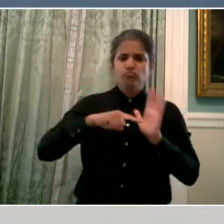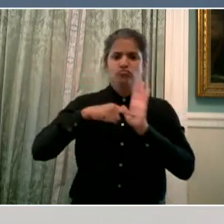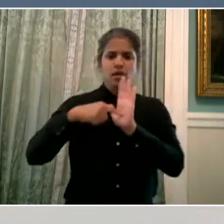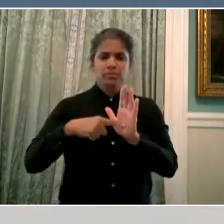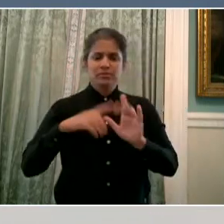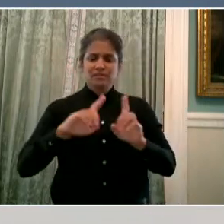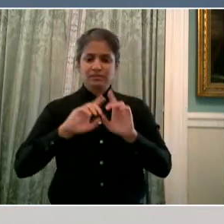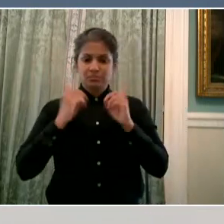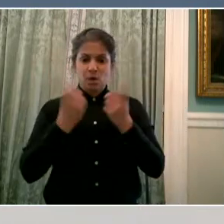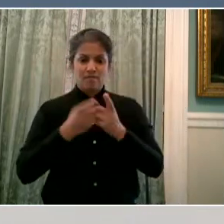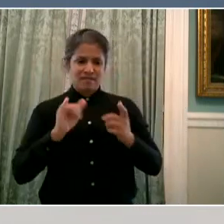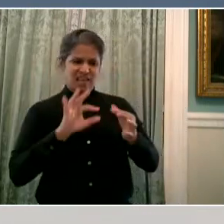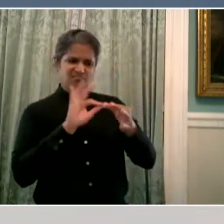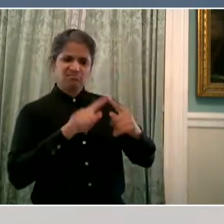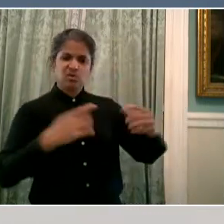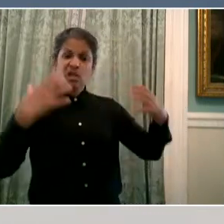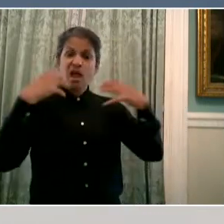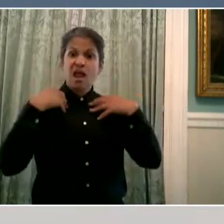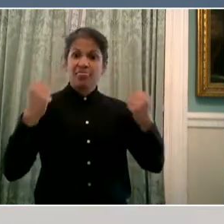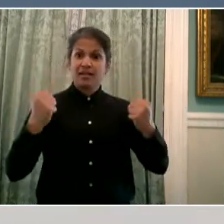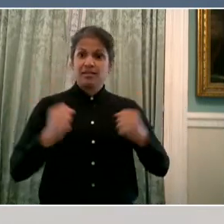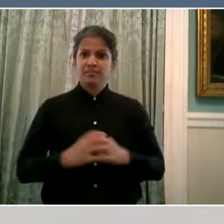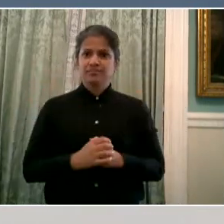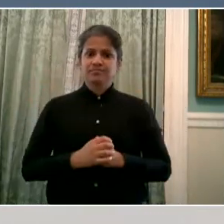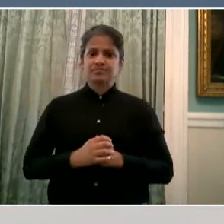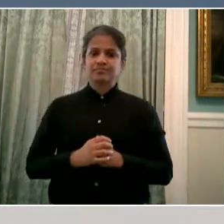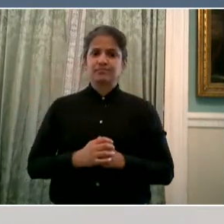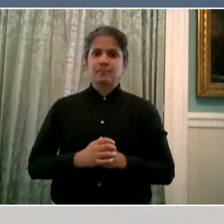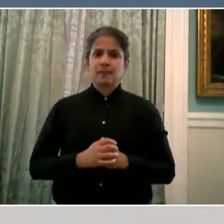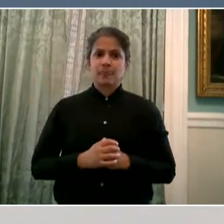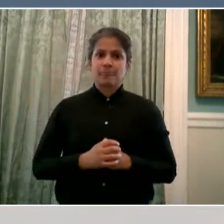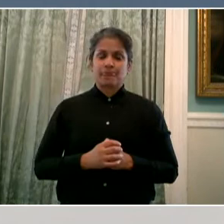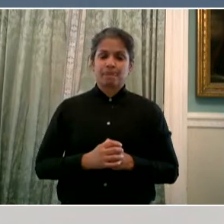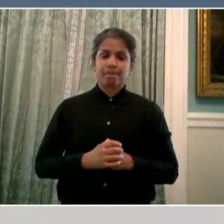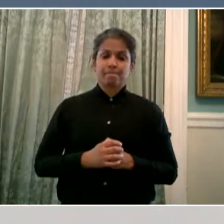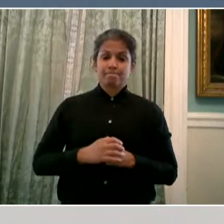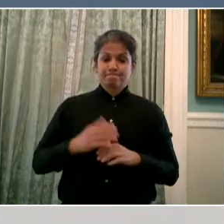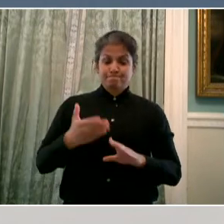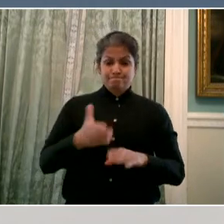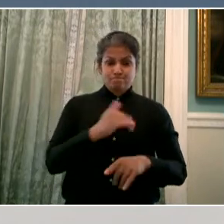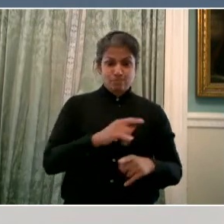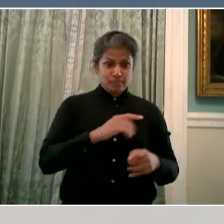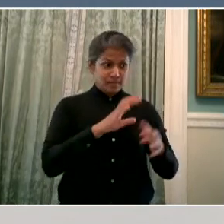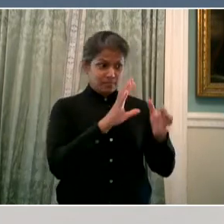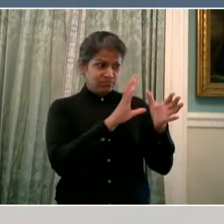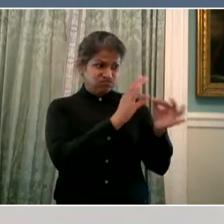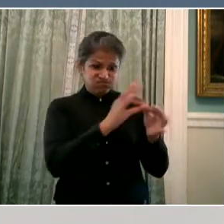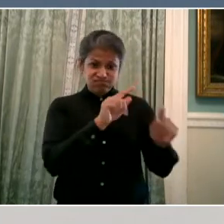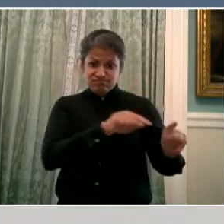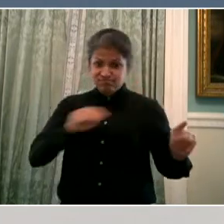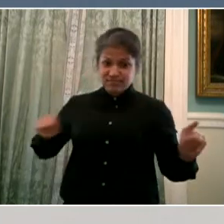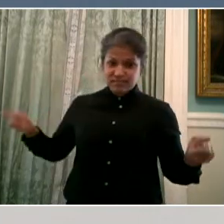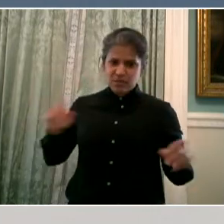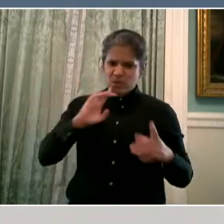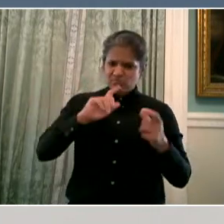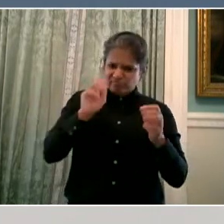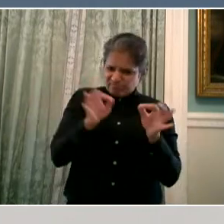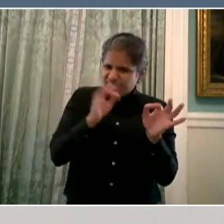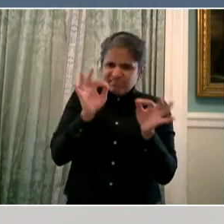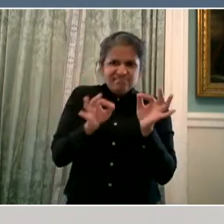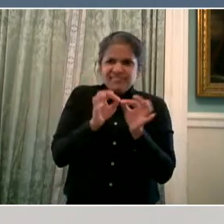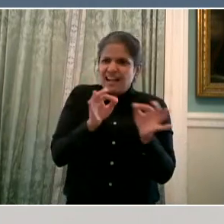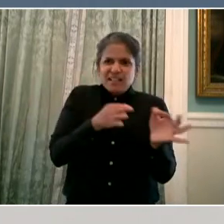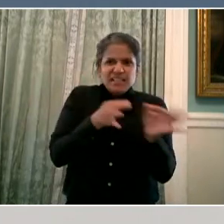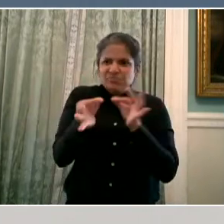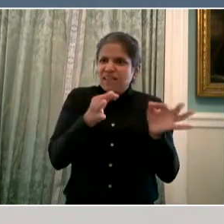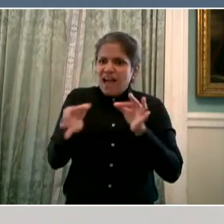bit on Deputy Mayor's comments and other previous comments about specific guidance to New Yorkers for today and for the coming days